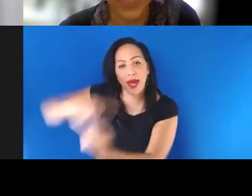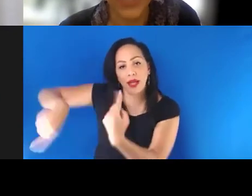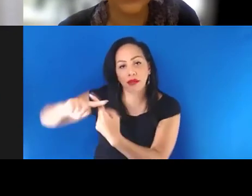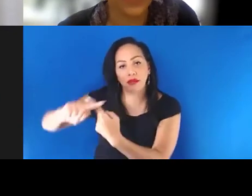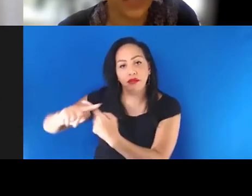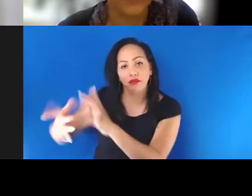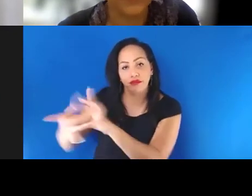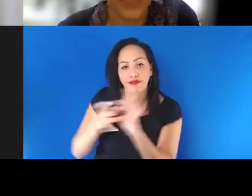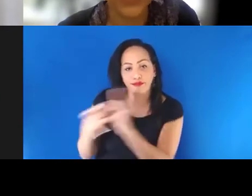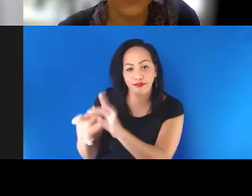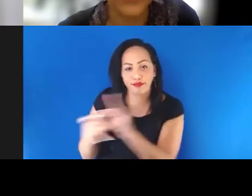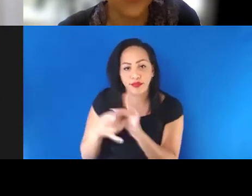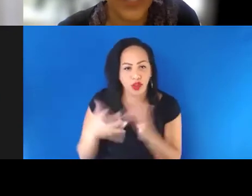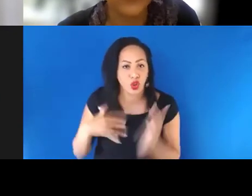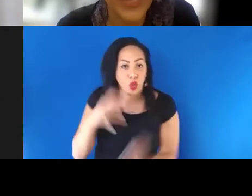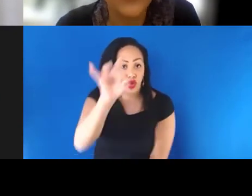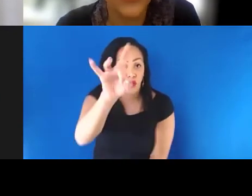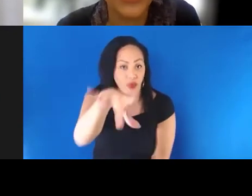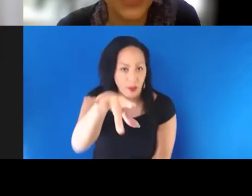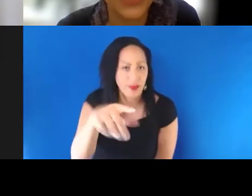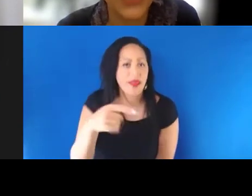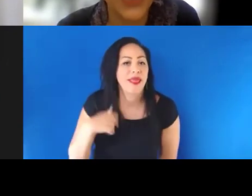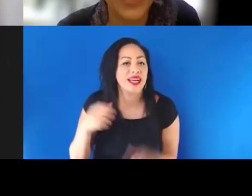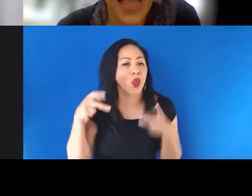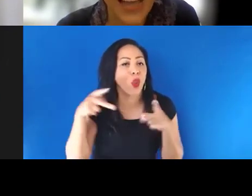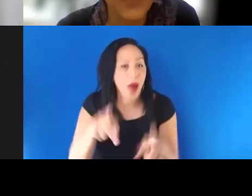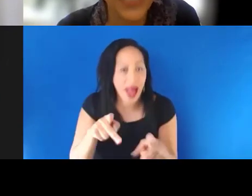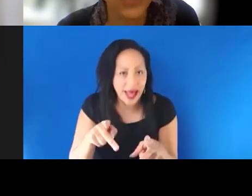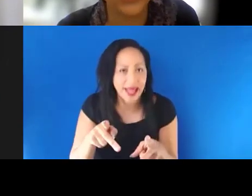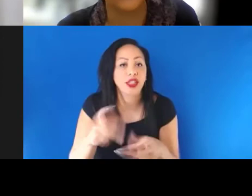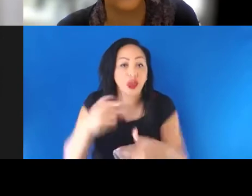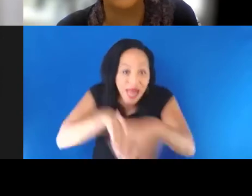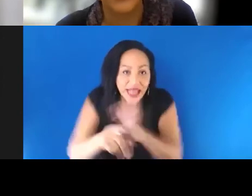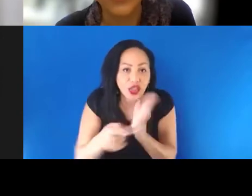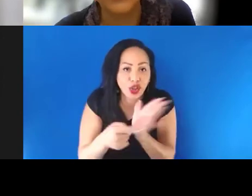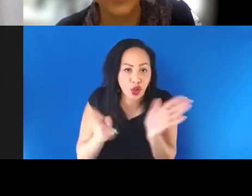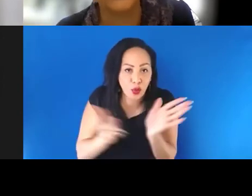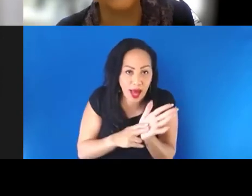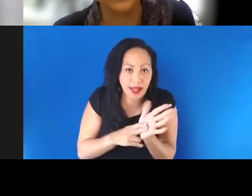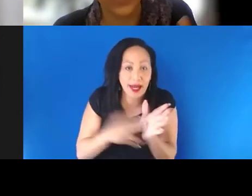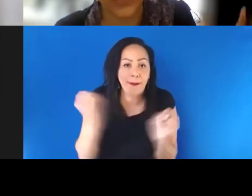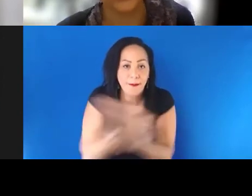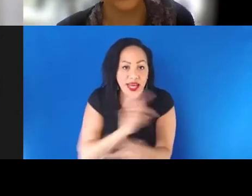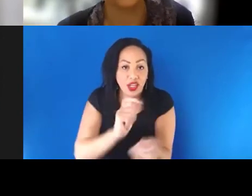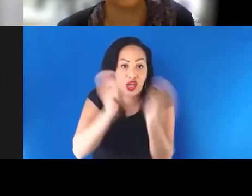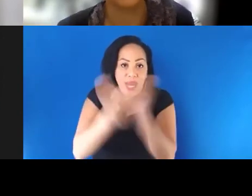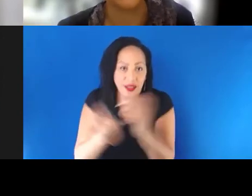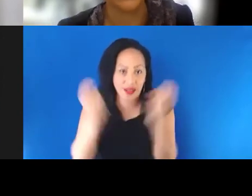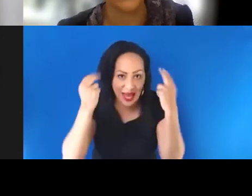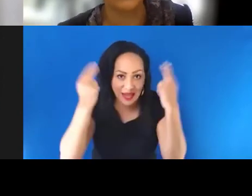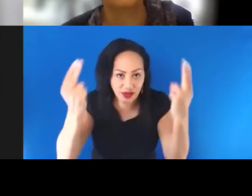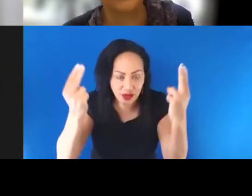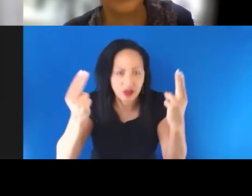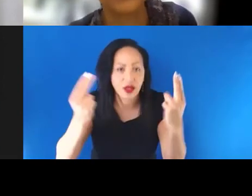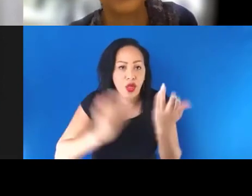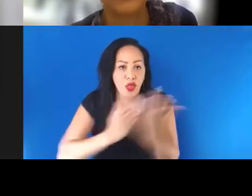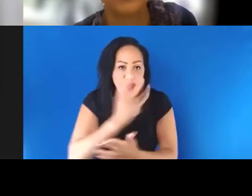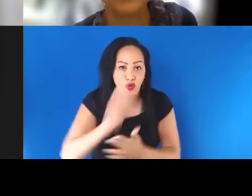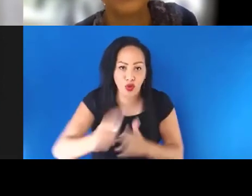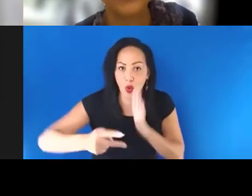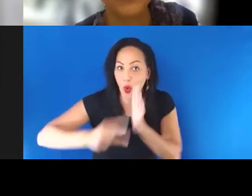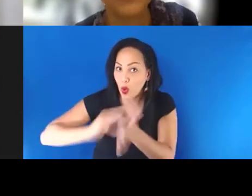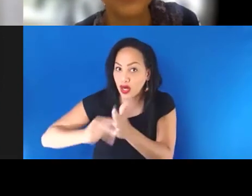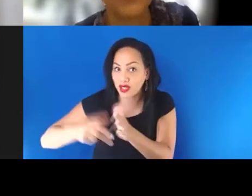thought that there is a way to enter into the UN and make change as an activist in your organization.